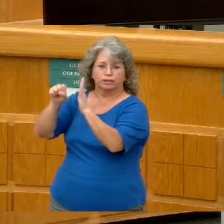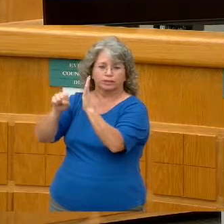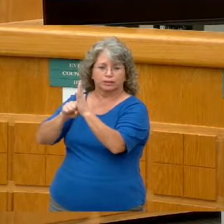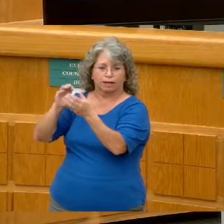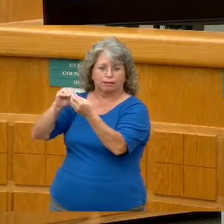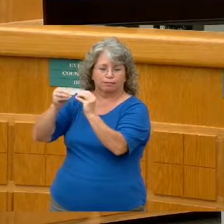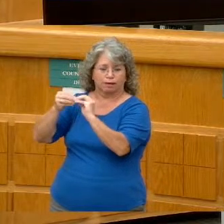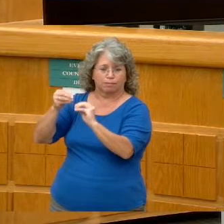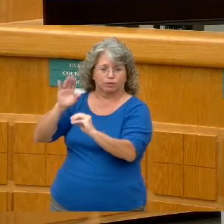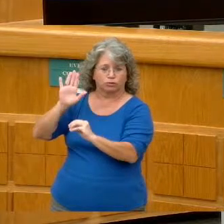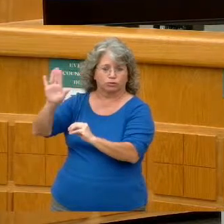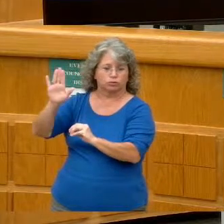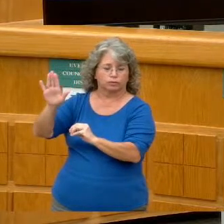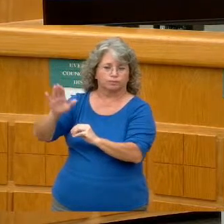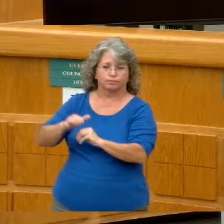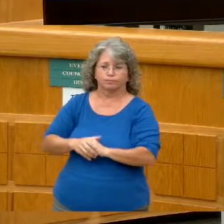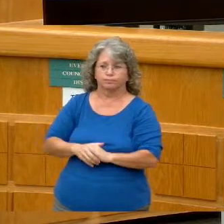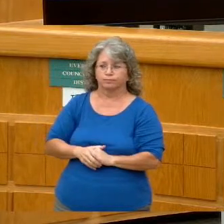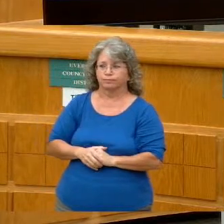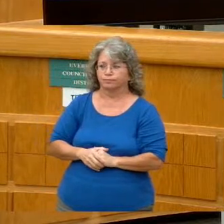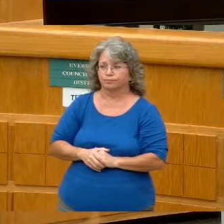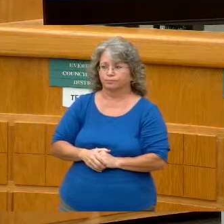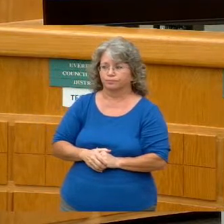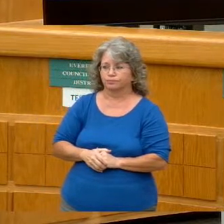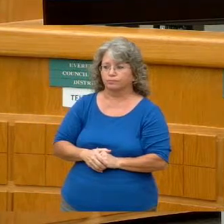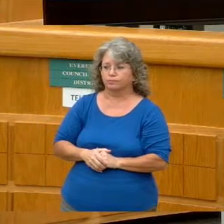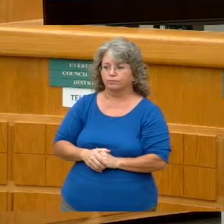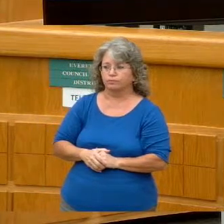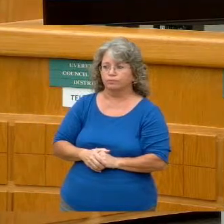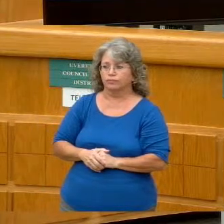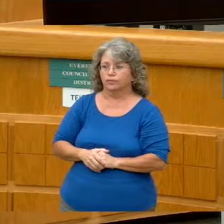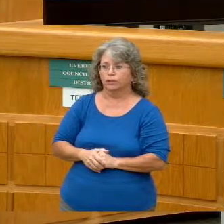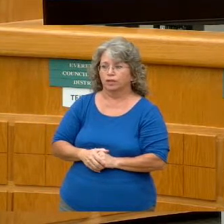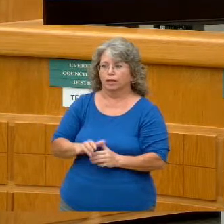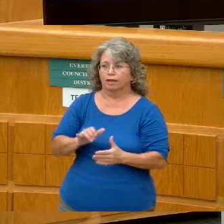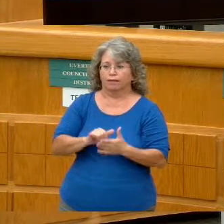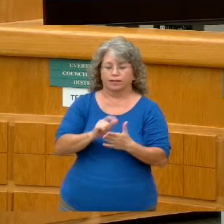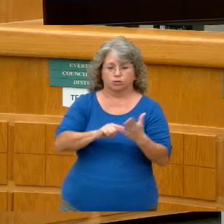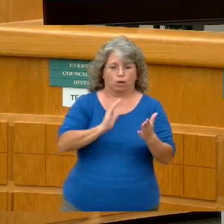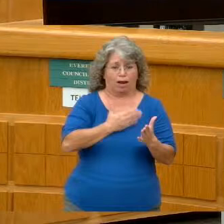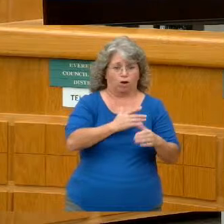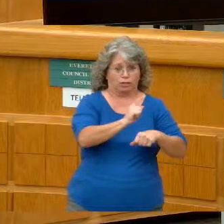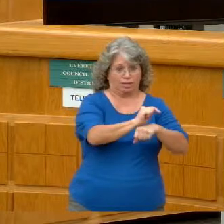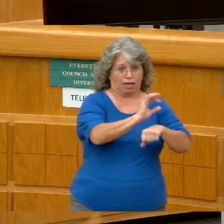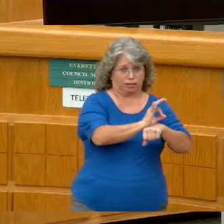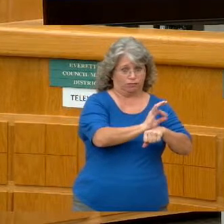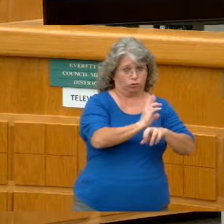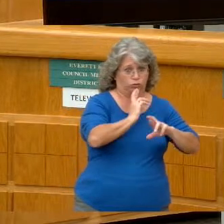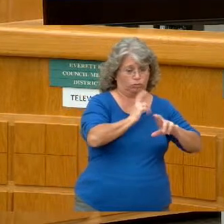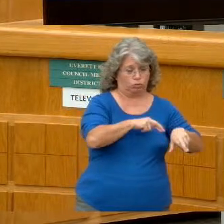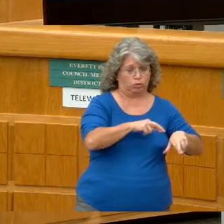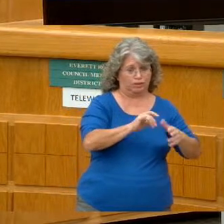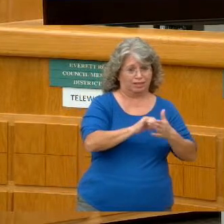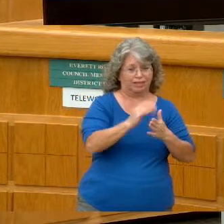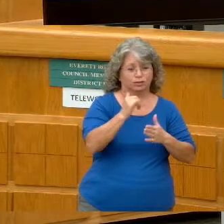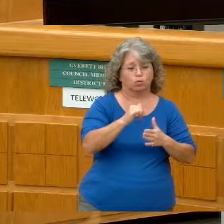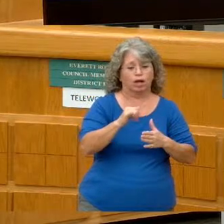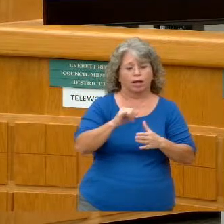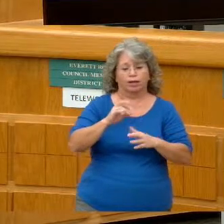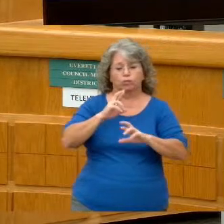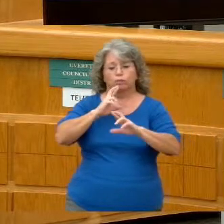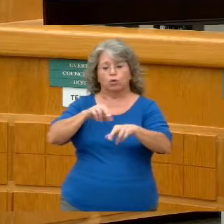that's why we use the state's record of the fatalities with the task force, as opposed to what's reported